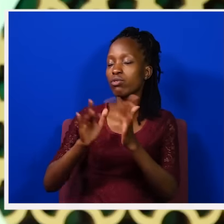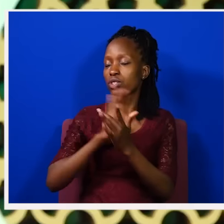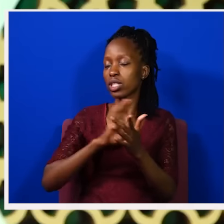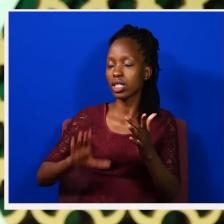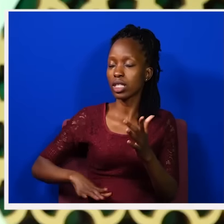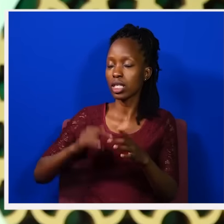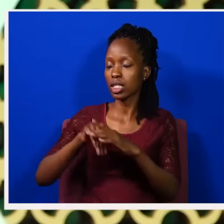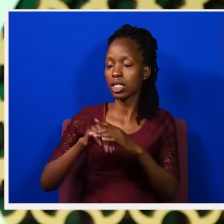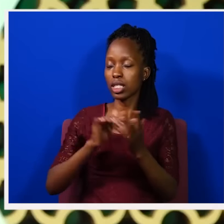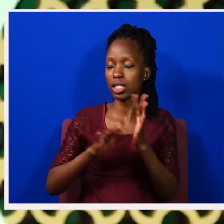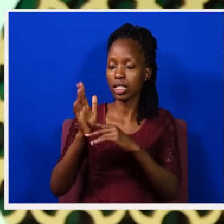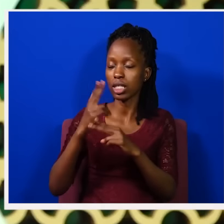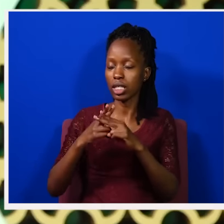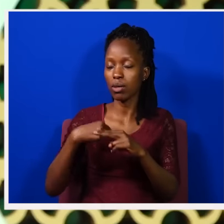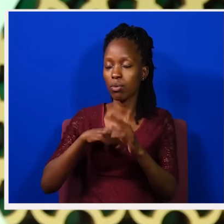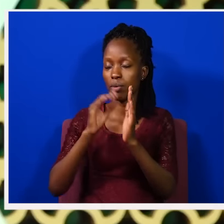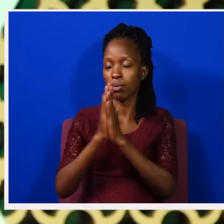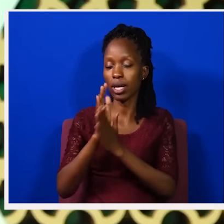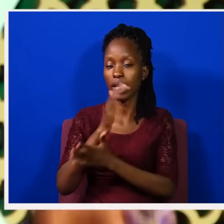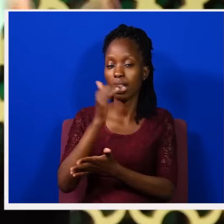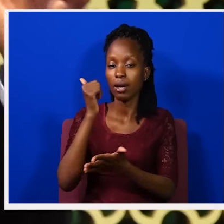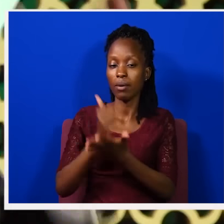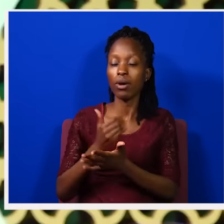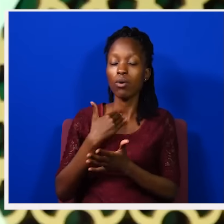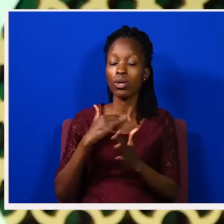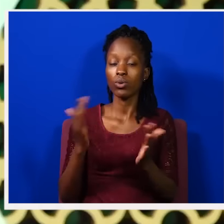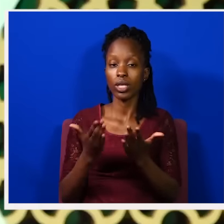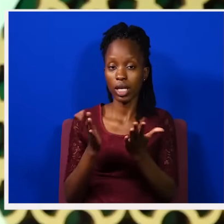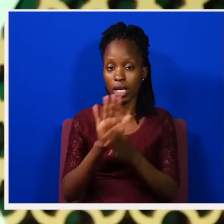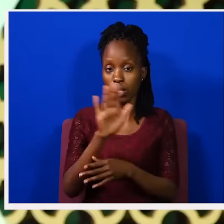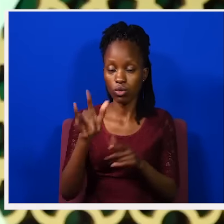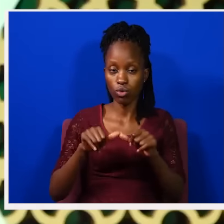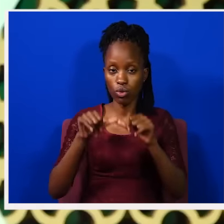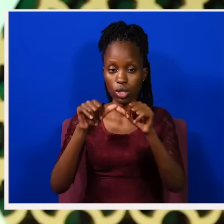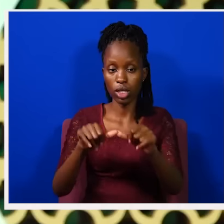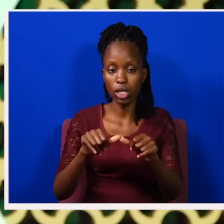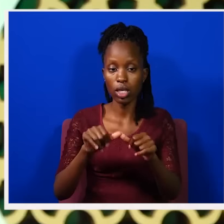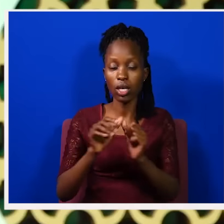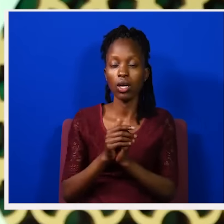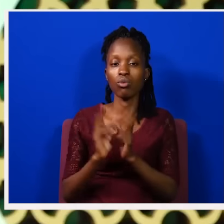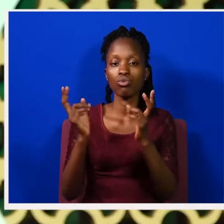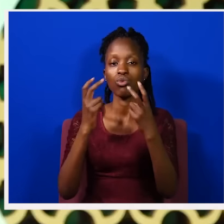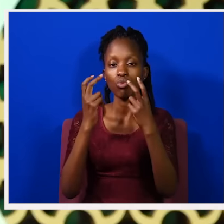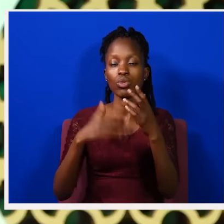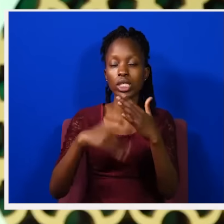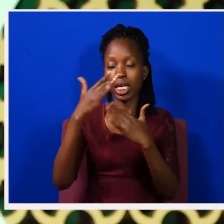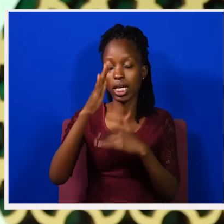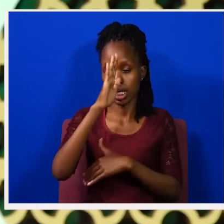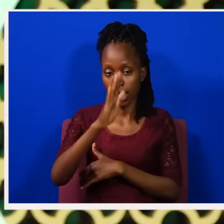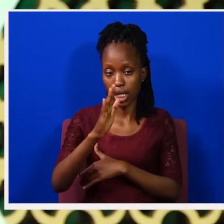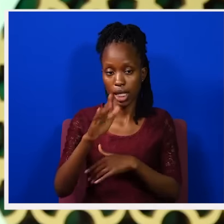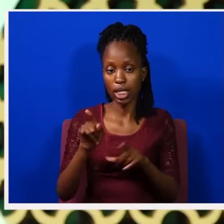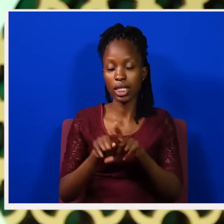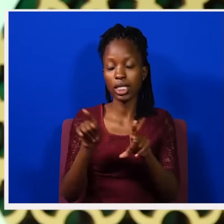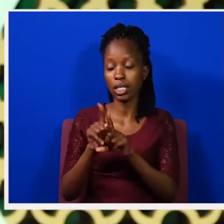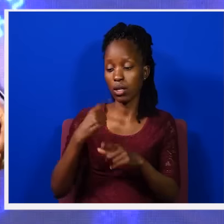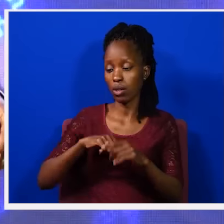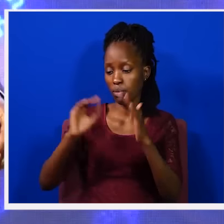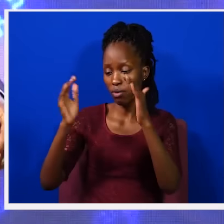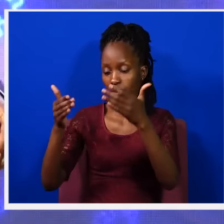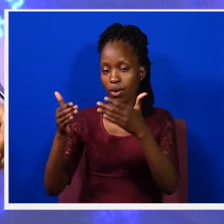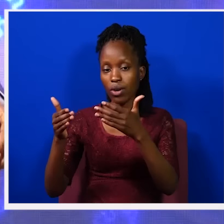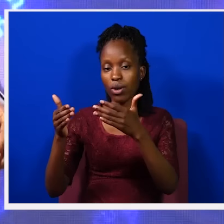we pray. Amen and amen. We want to encourage you to continue tuning in. Next Sunday, I will be looking at